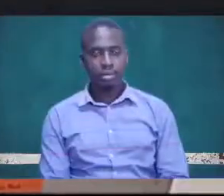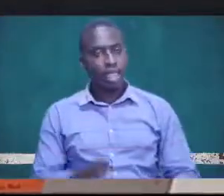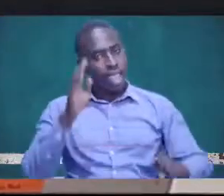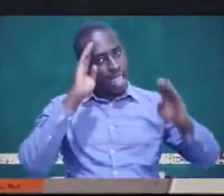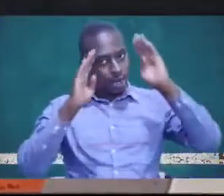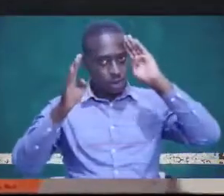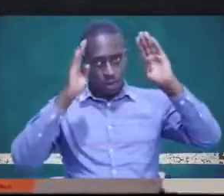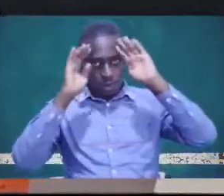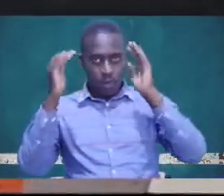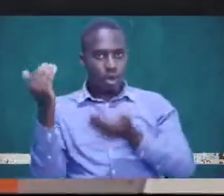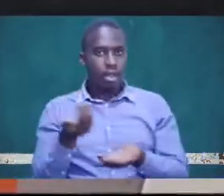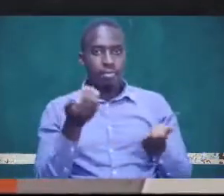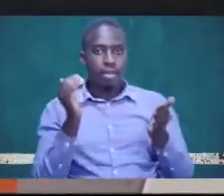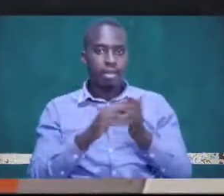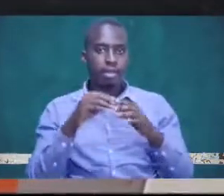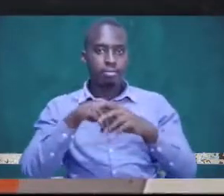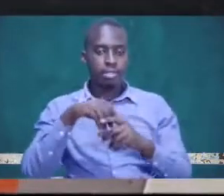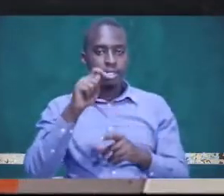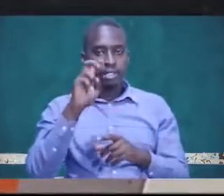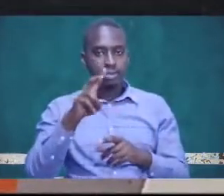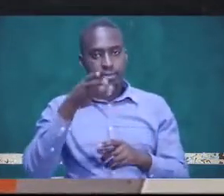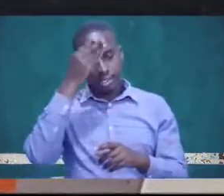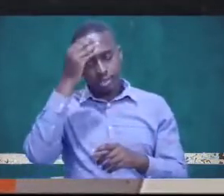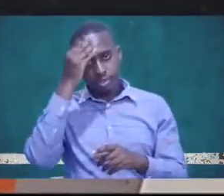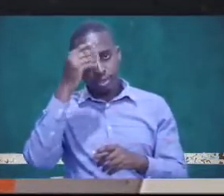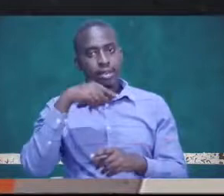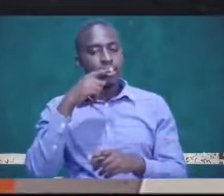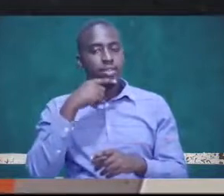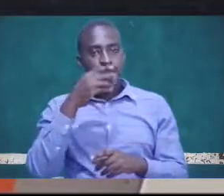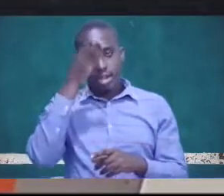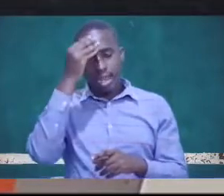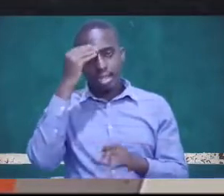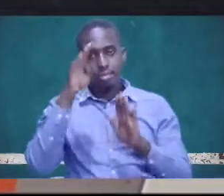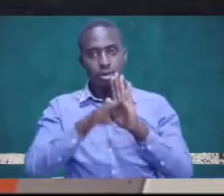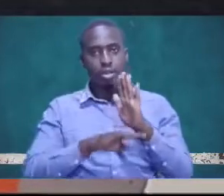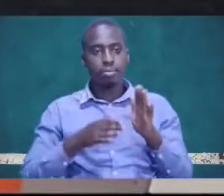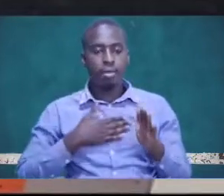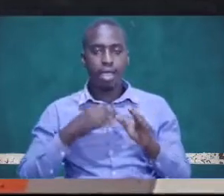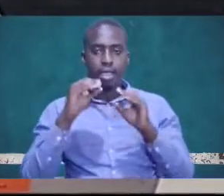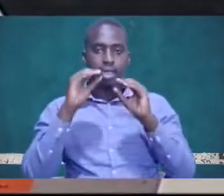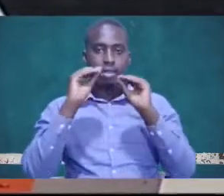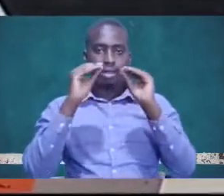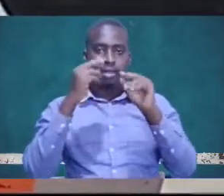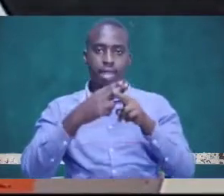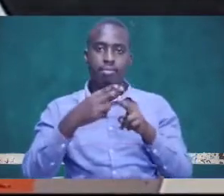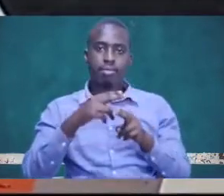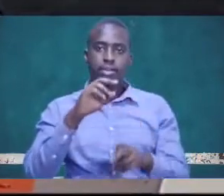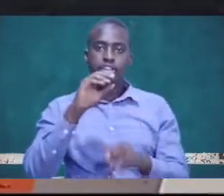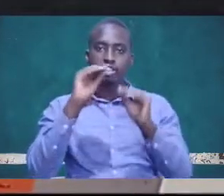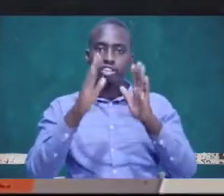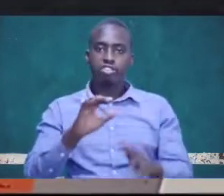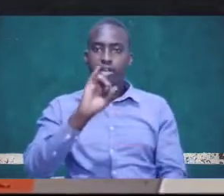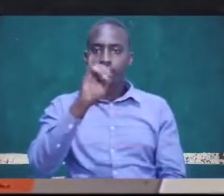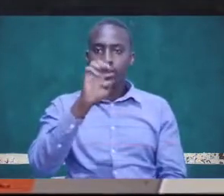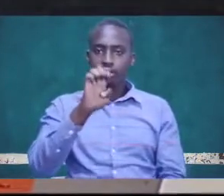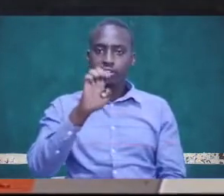Hello, welcome again into this TV lesson learning program. My name is teacher Jean-Marie. I hope you